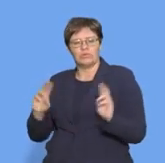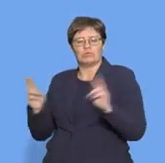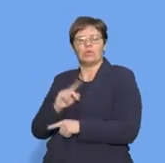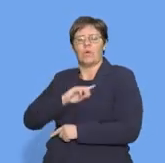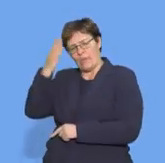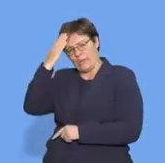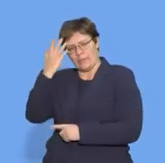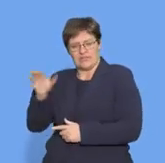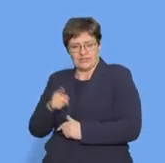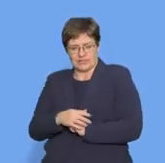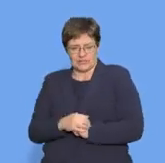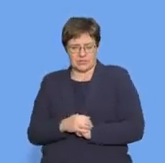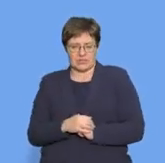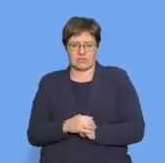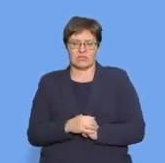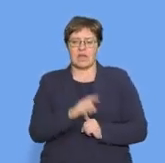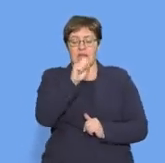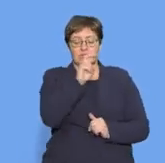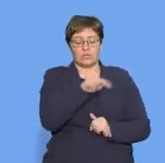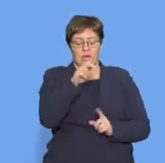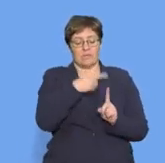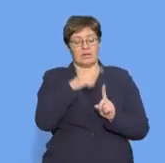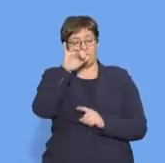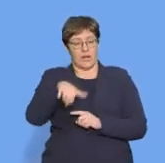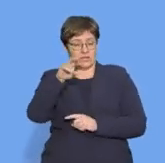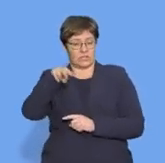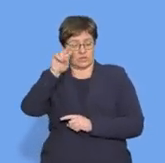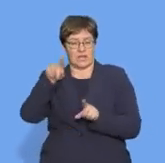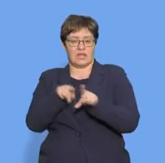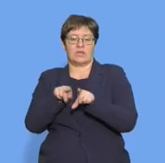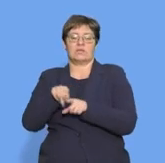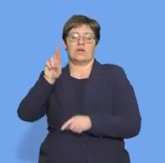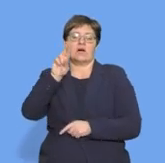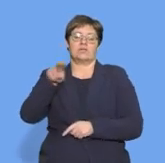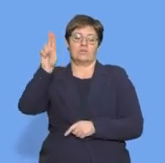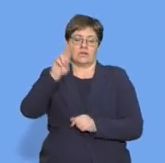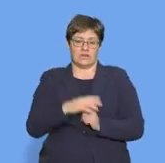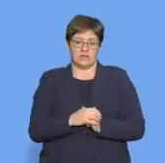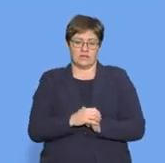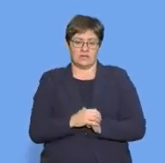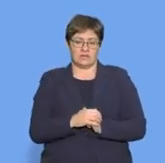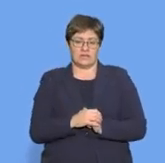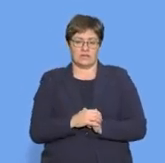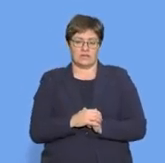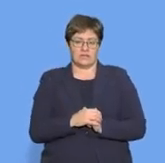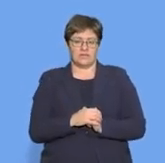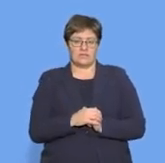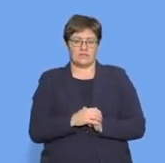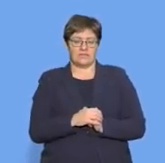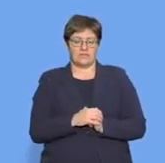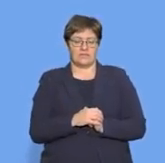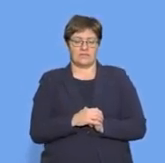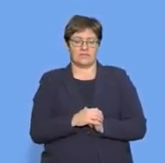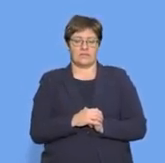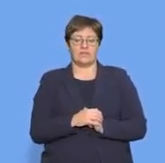longer calculation. So instead, this will just be x squared plus y squared equals to 5